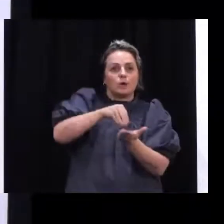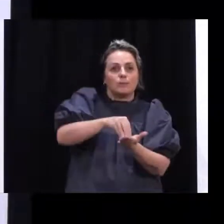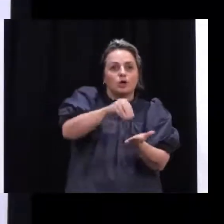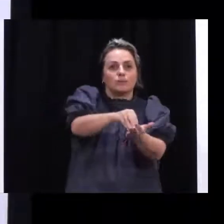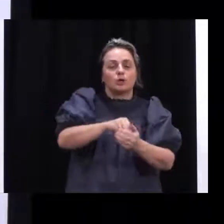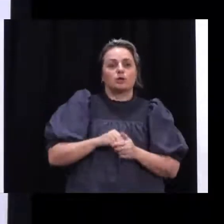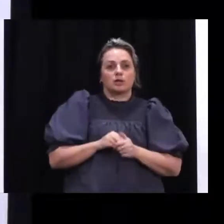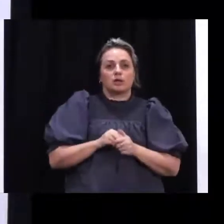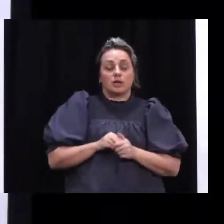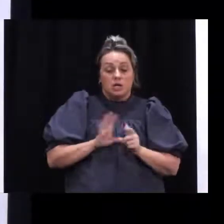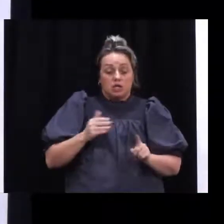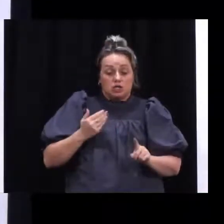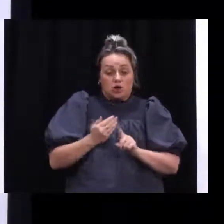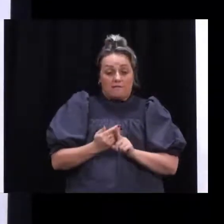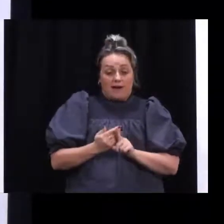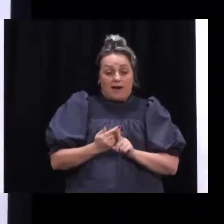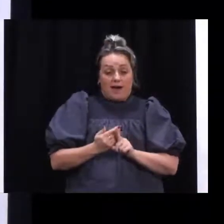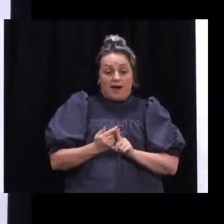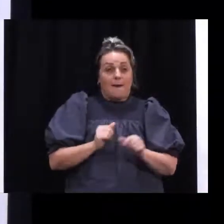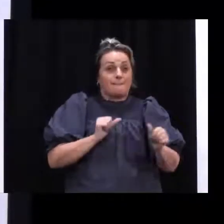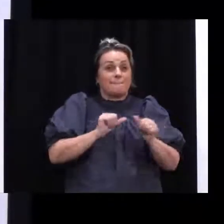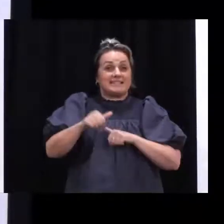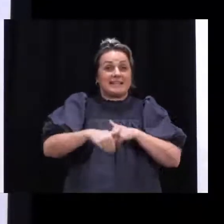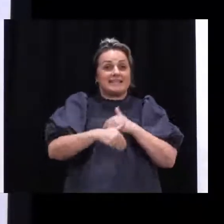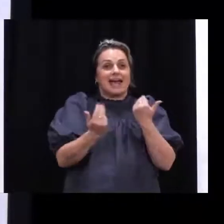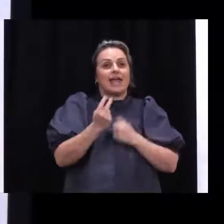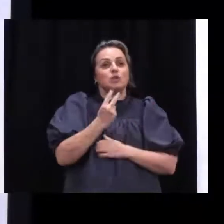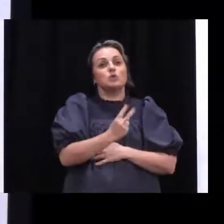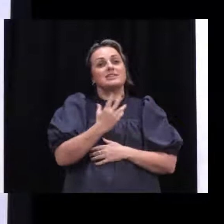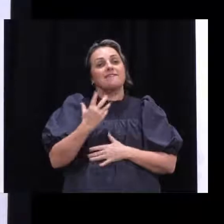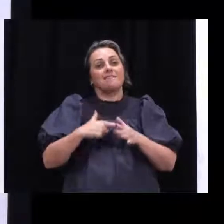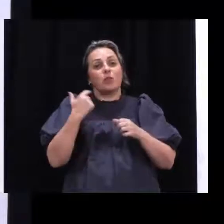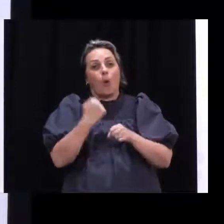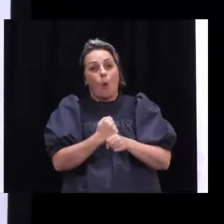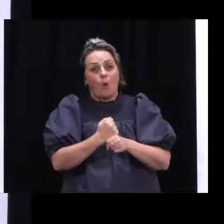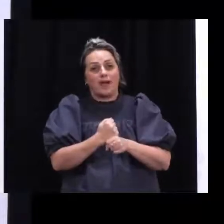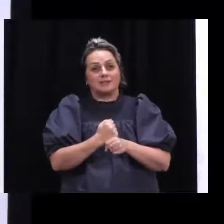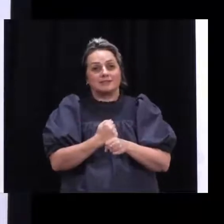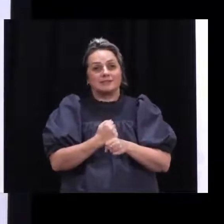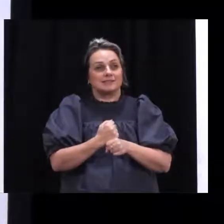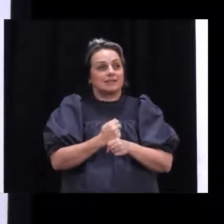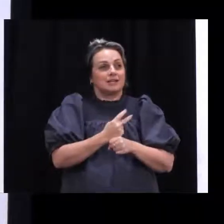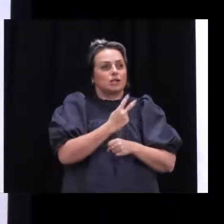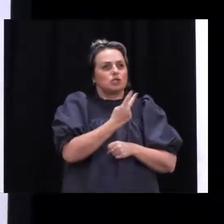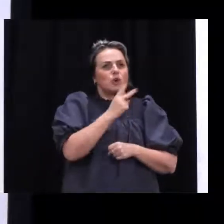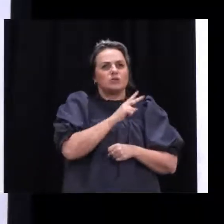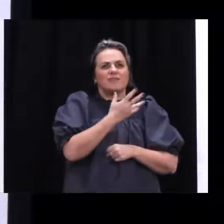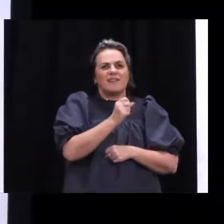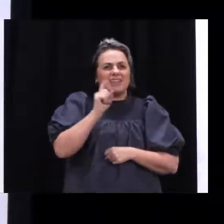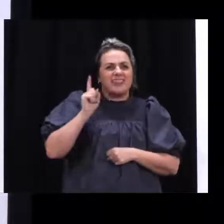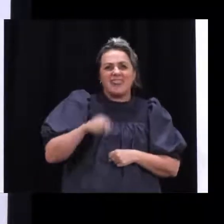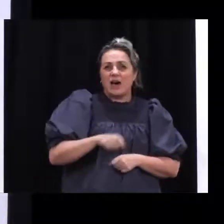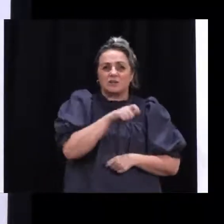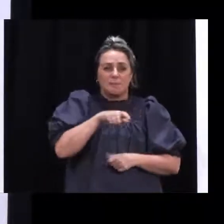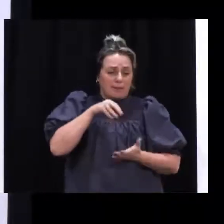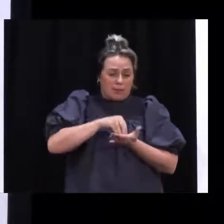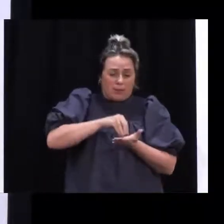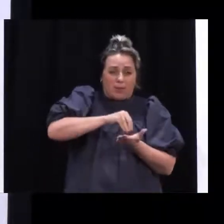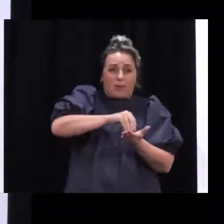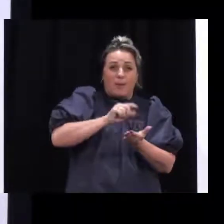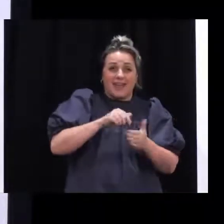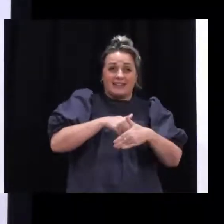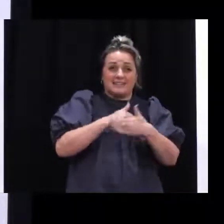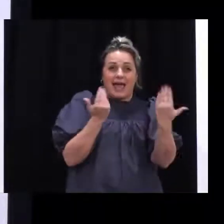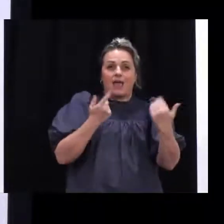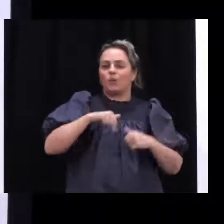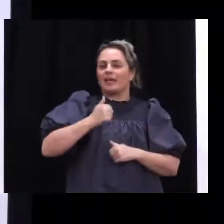date on record so far was the 25th of August, when more than 250,000 people booked their appointments. We expect to see another surge